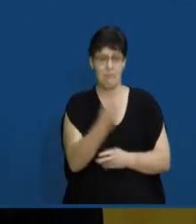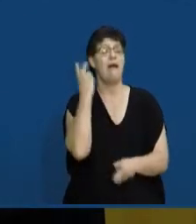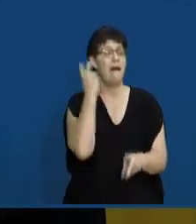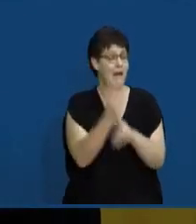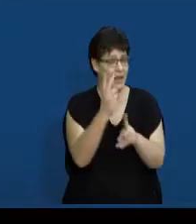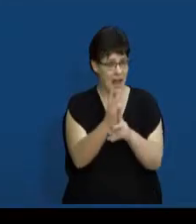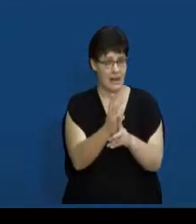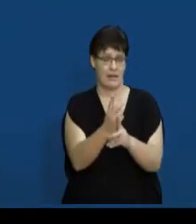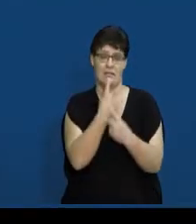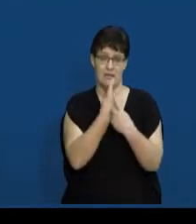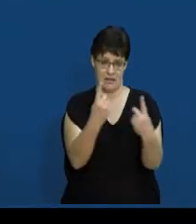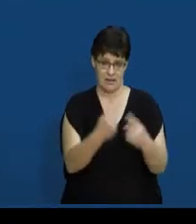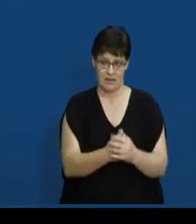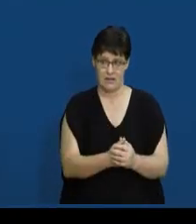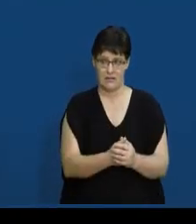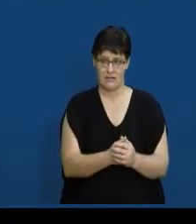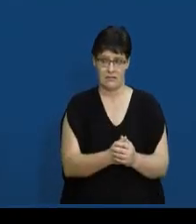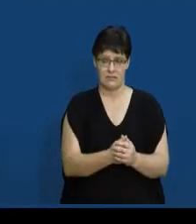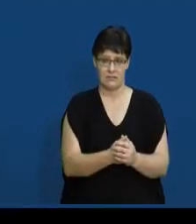again. RTFQ.